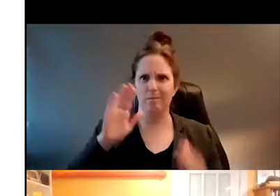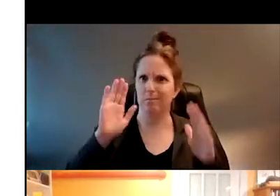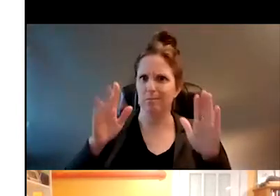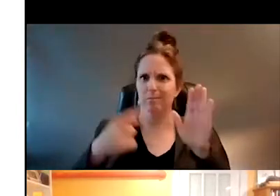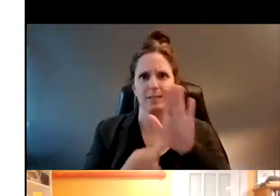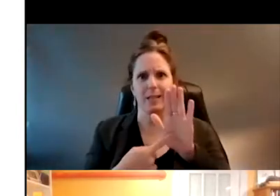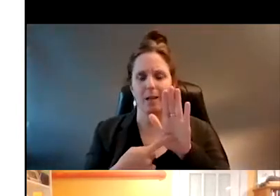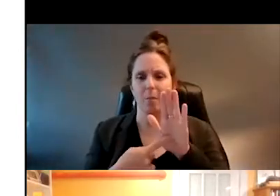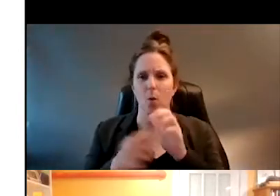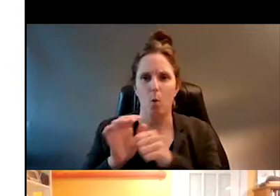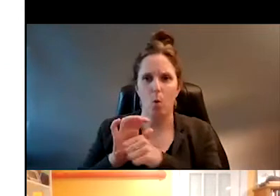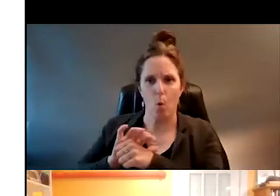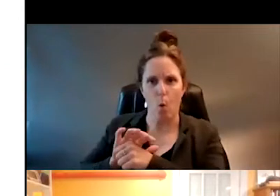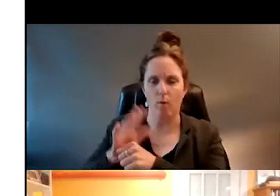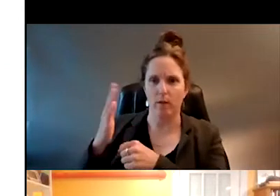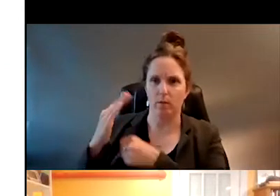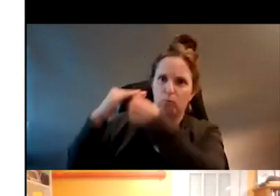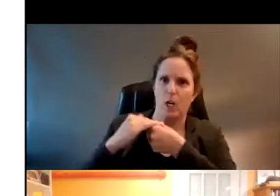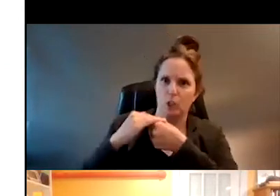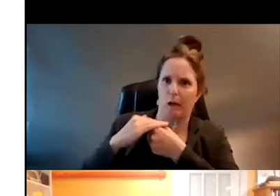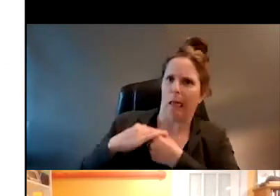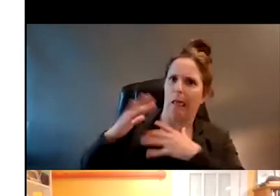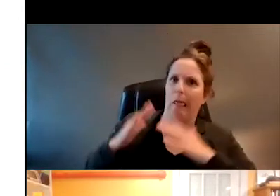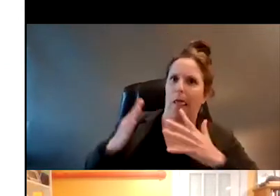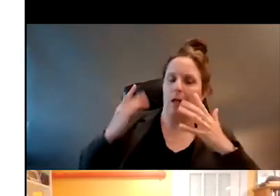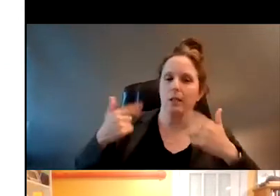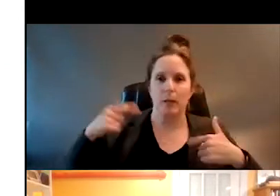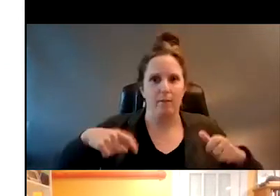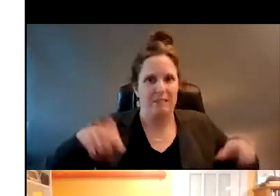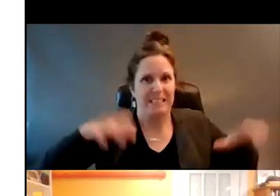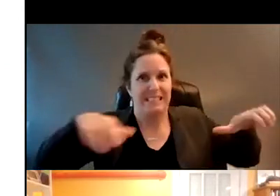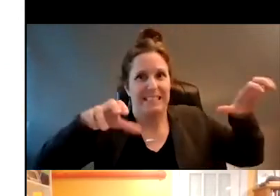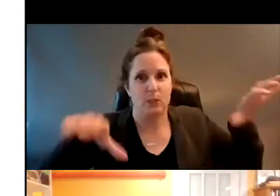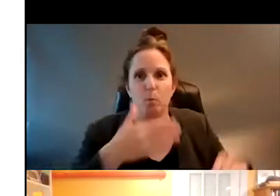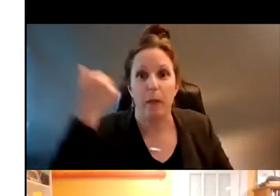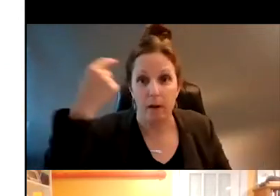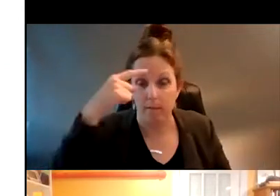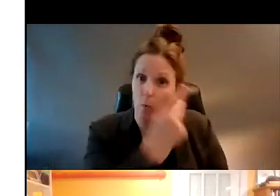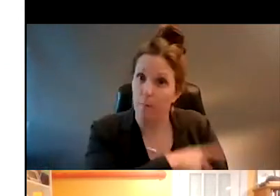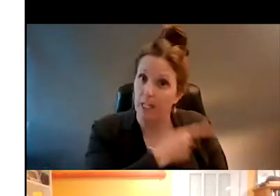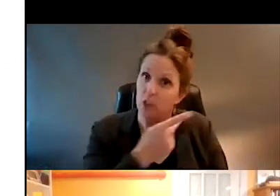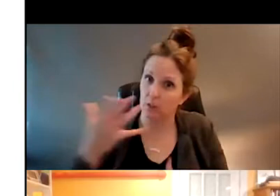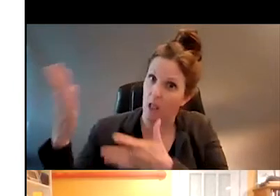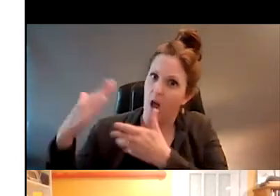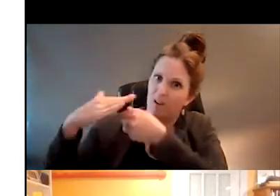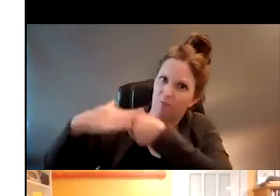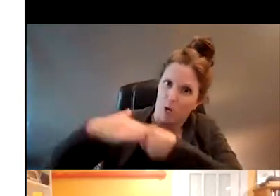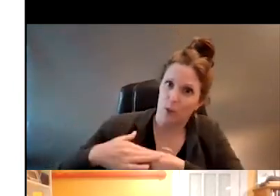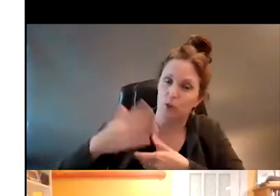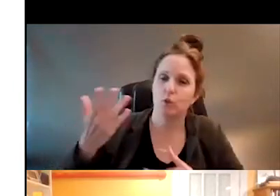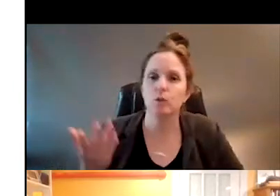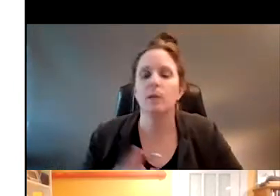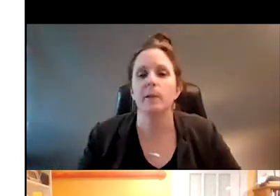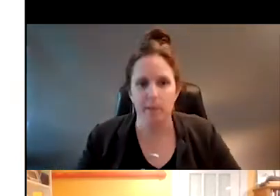us to do better for our patients. I do think this example, I'm going to describe a